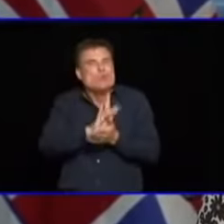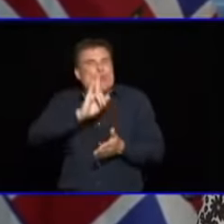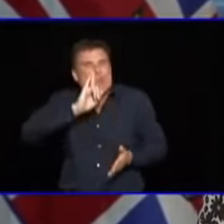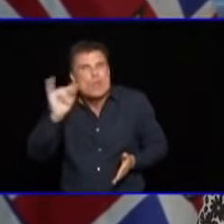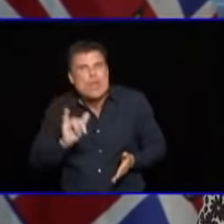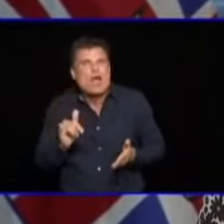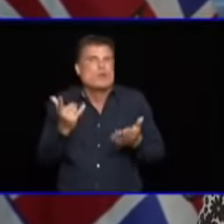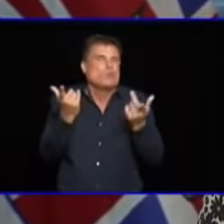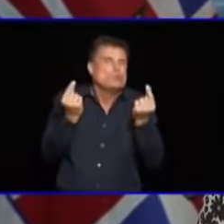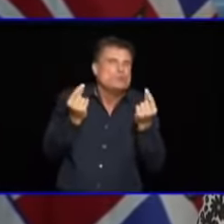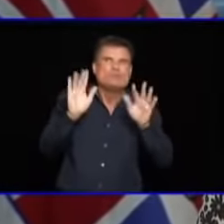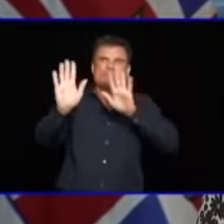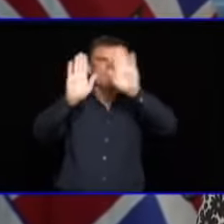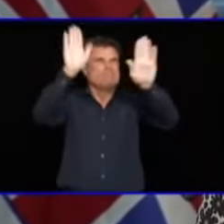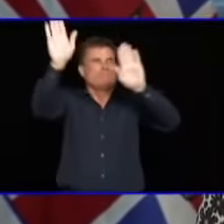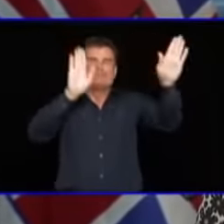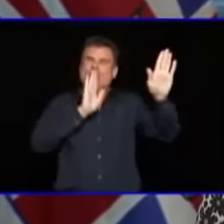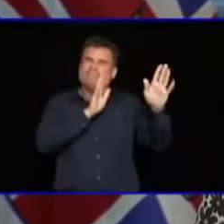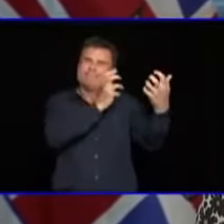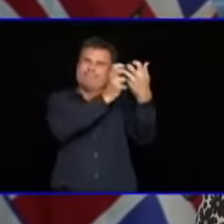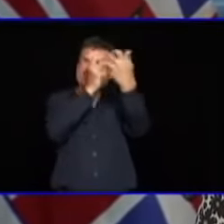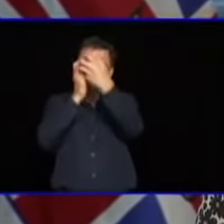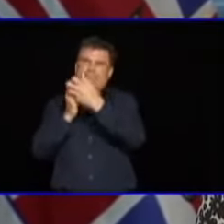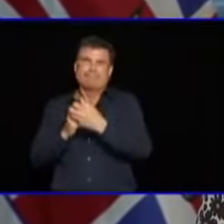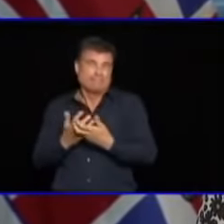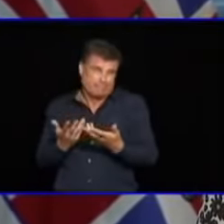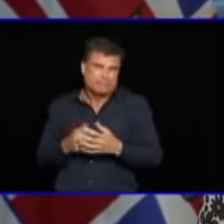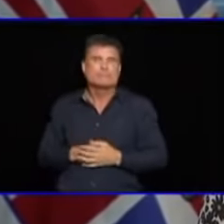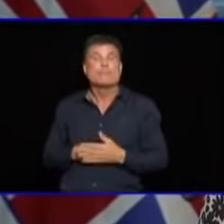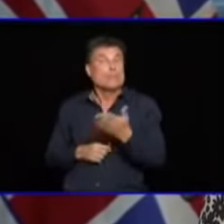well. Follow-up, Andrea?